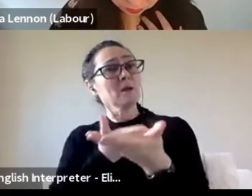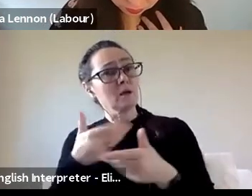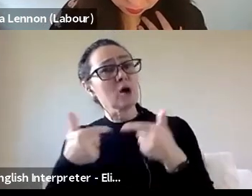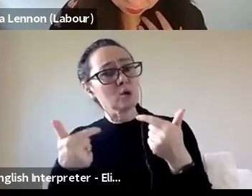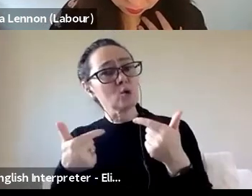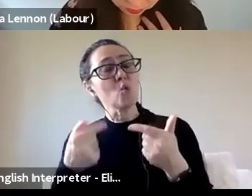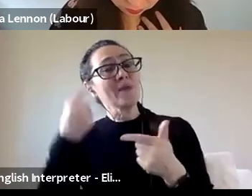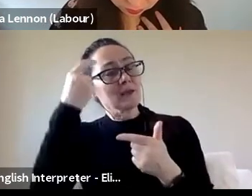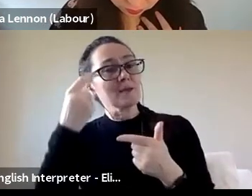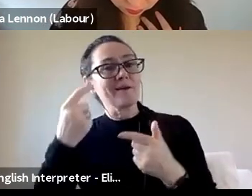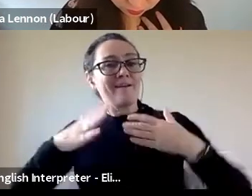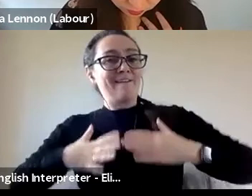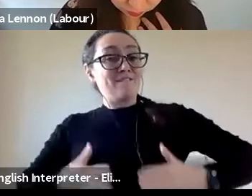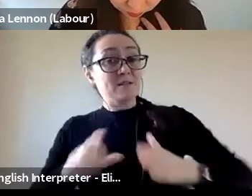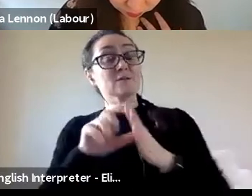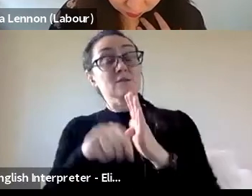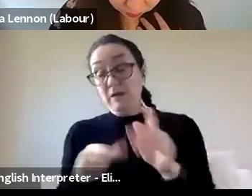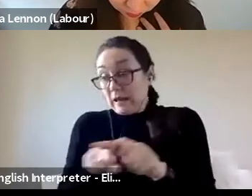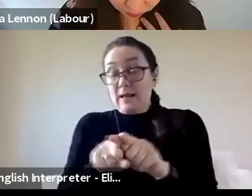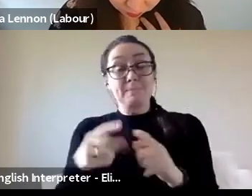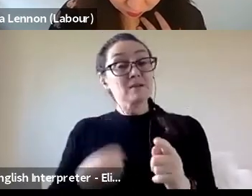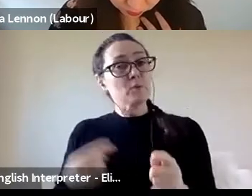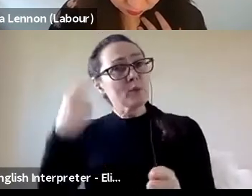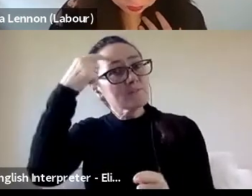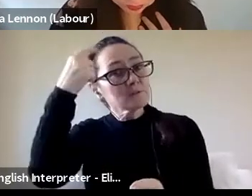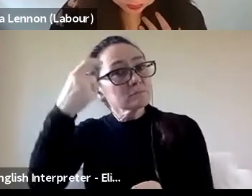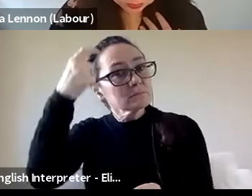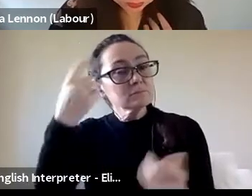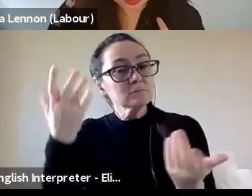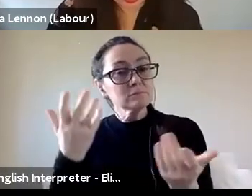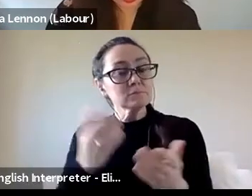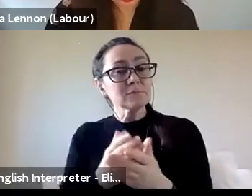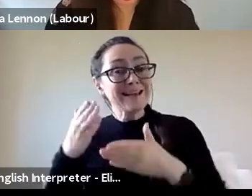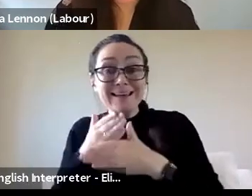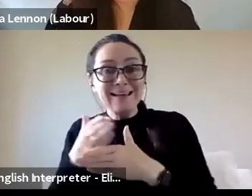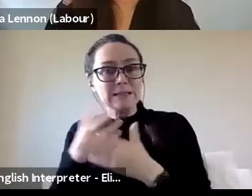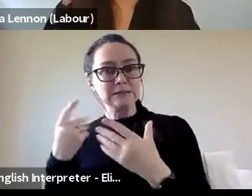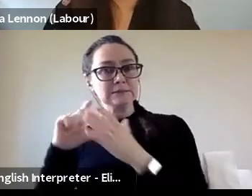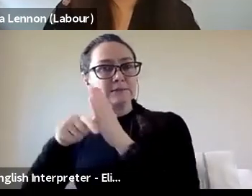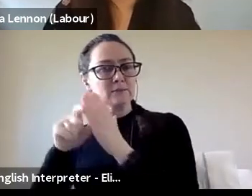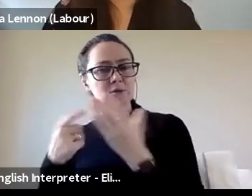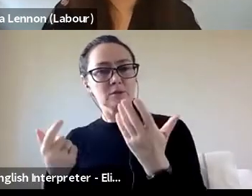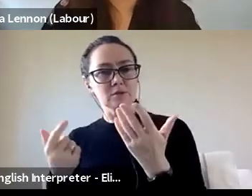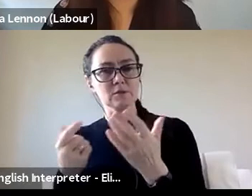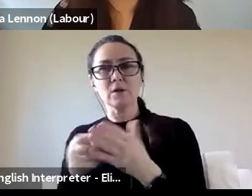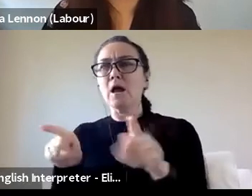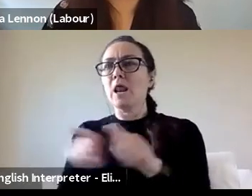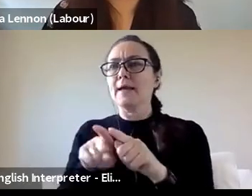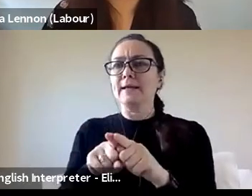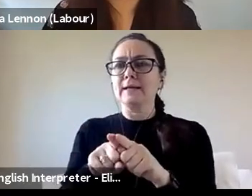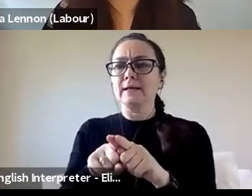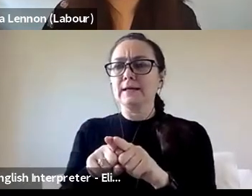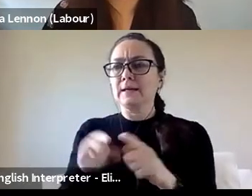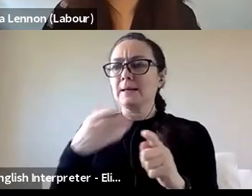physical disabilities like myself. Yeah. But we also need to talk about people that have hidden disabilities. What needs to be done in train stations for